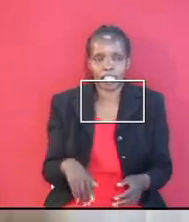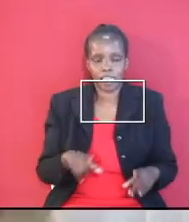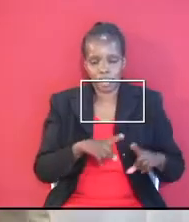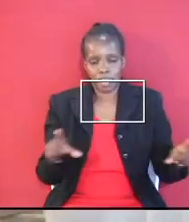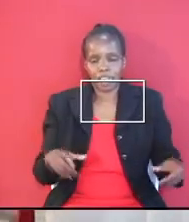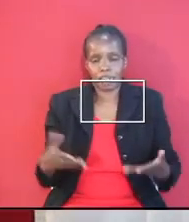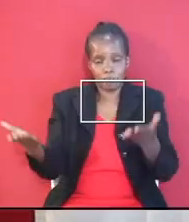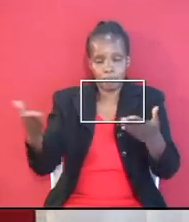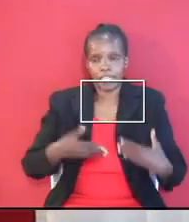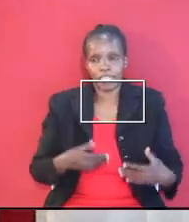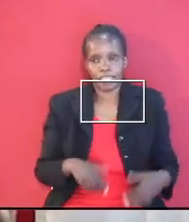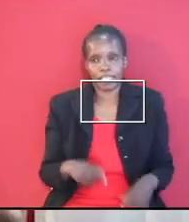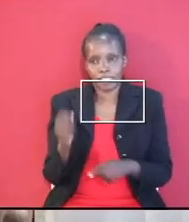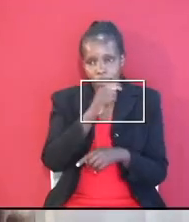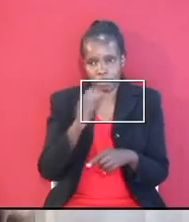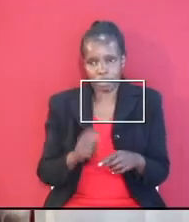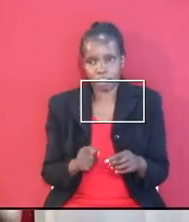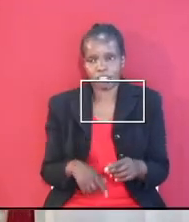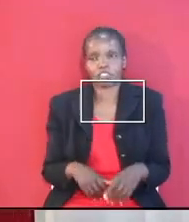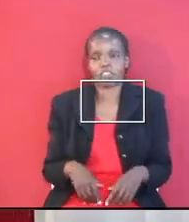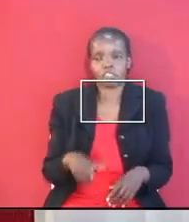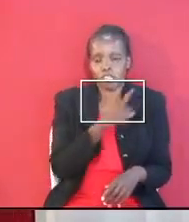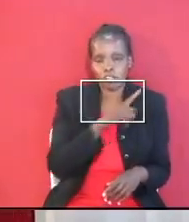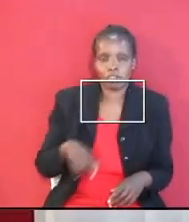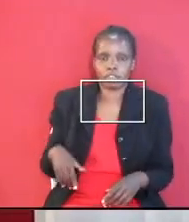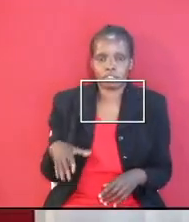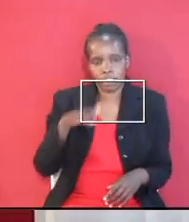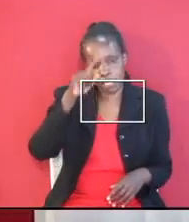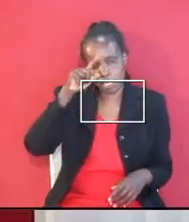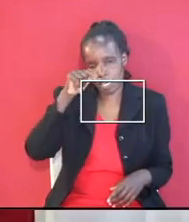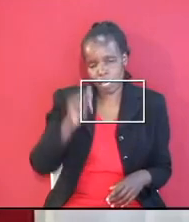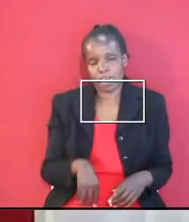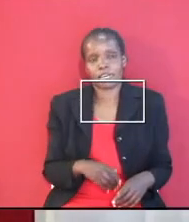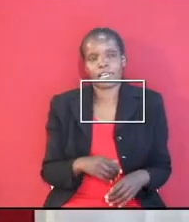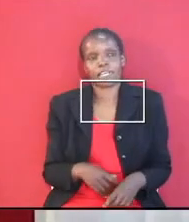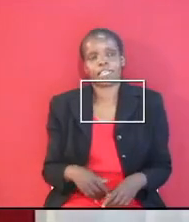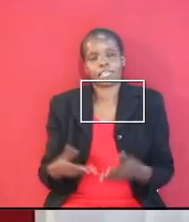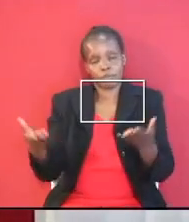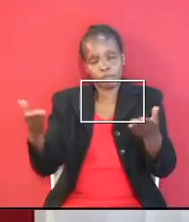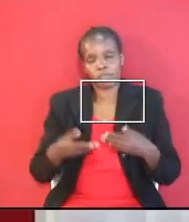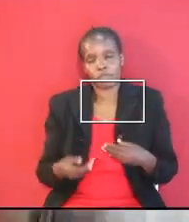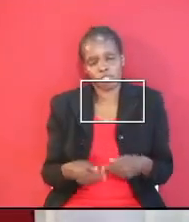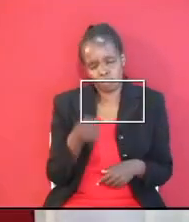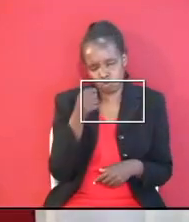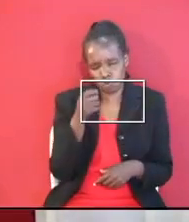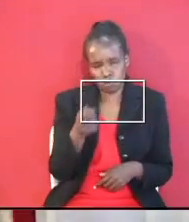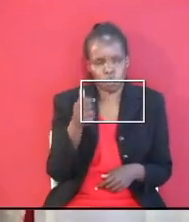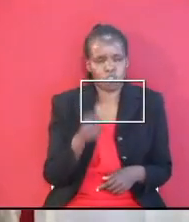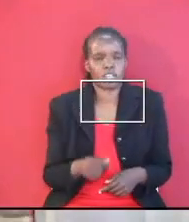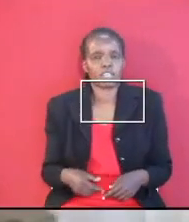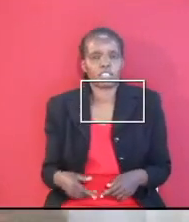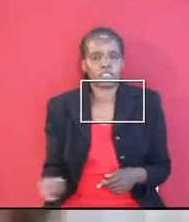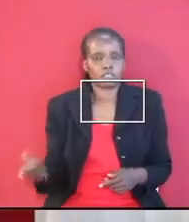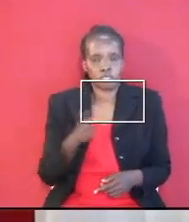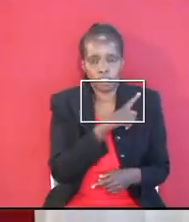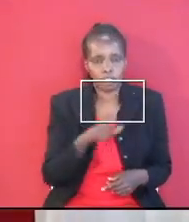the house of the Lord. What did they do? They did not bring 100%. They brought just a fraction of what they were told.